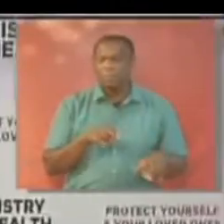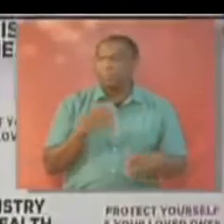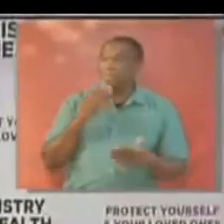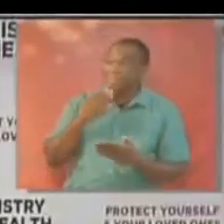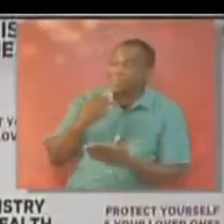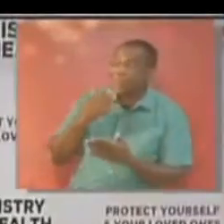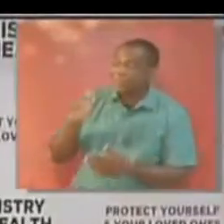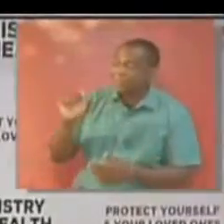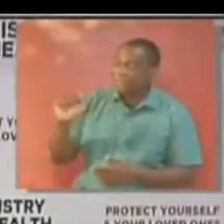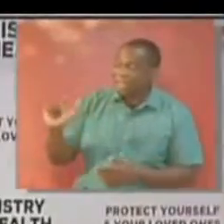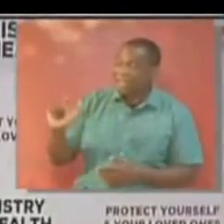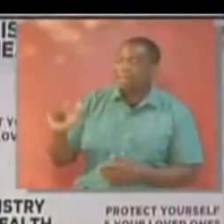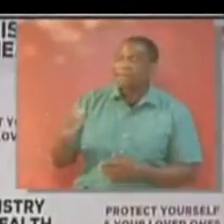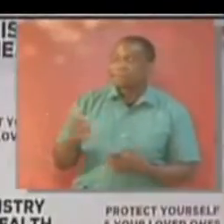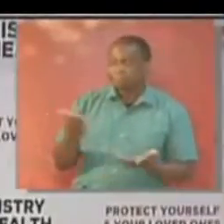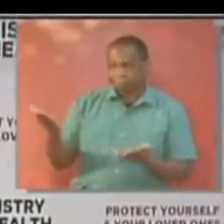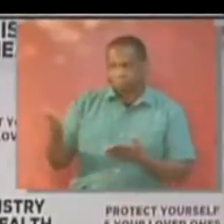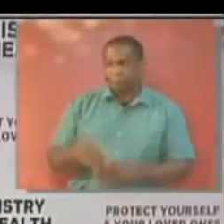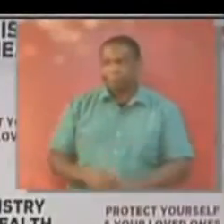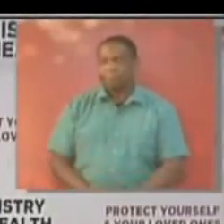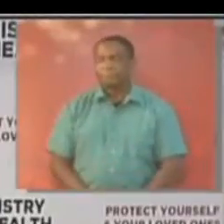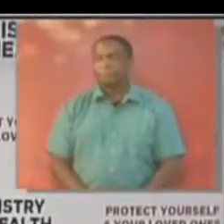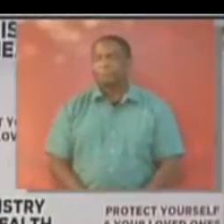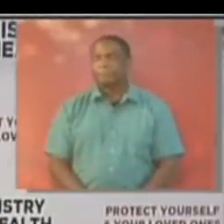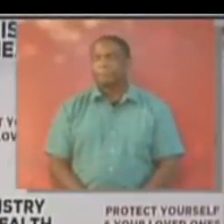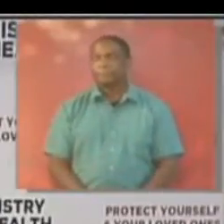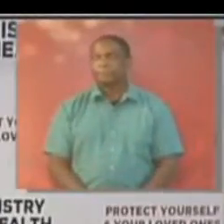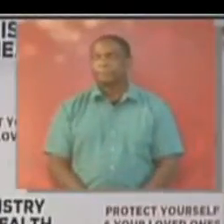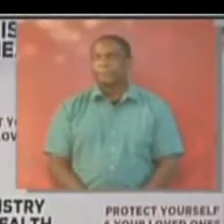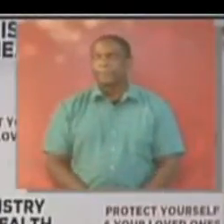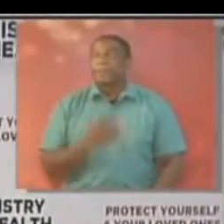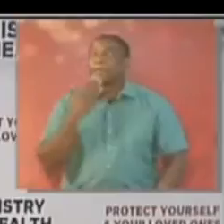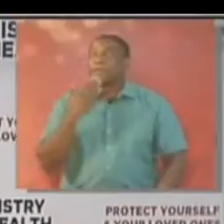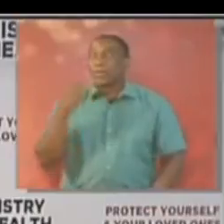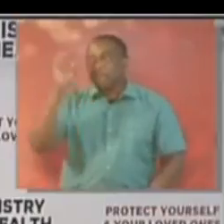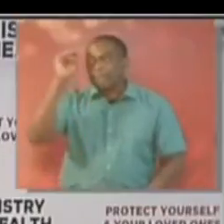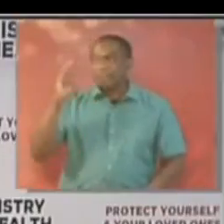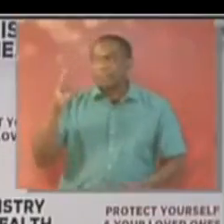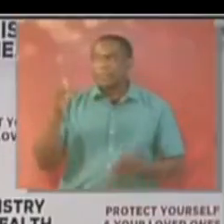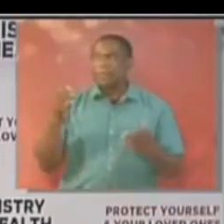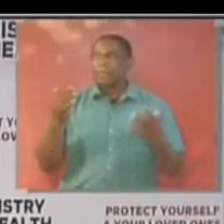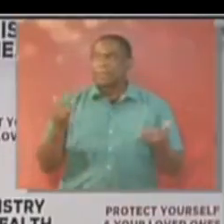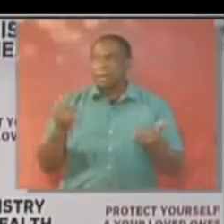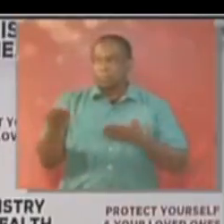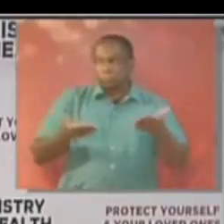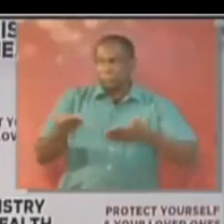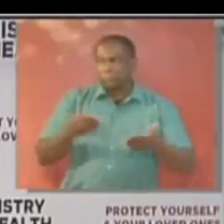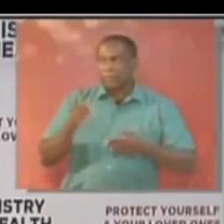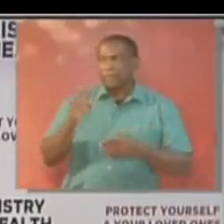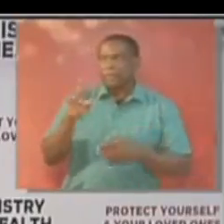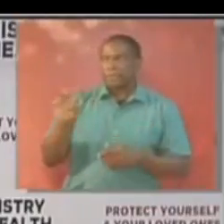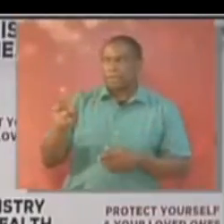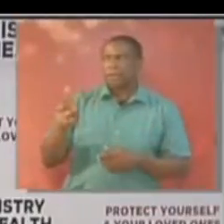you. Thank you, Minister. We will move straight into the clinical update with Dr. Parasram.